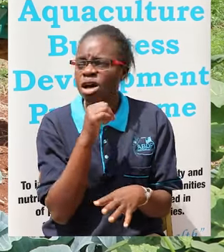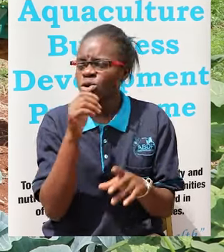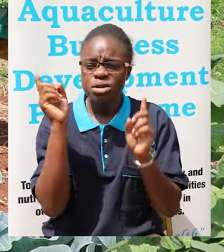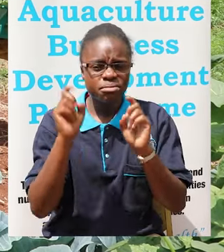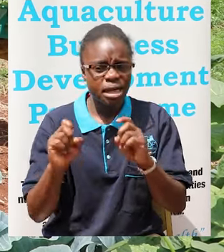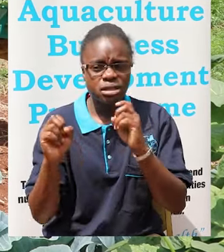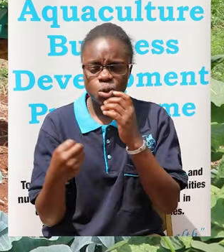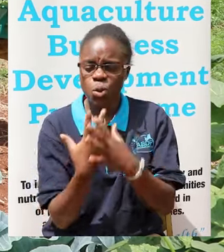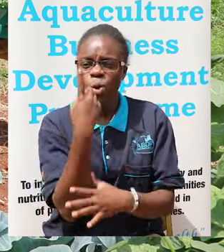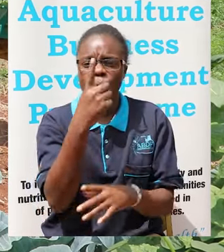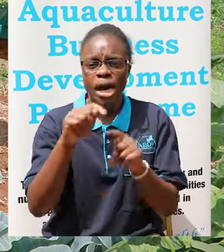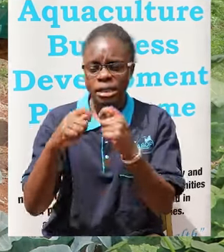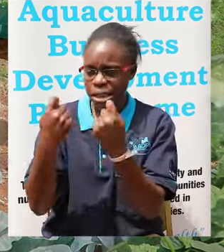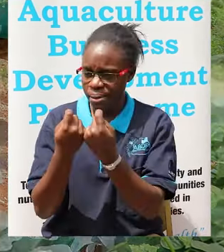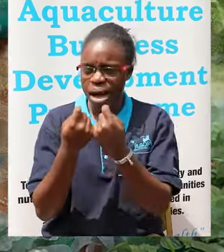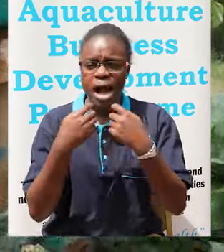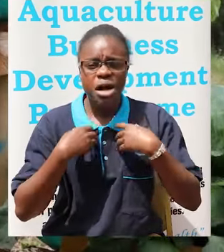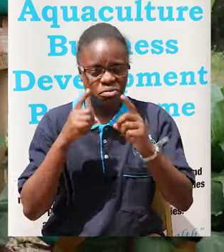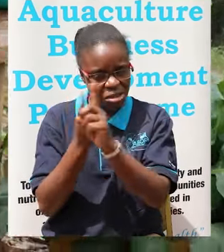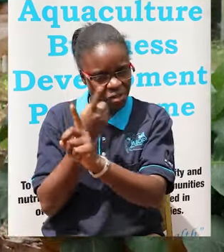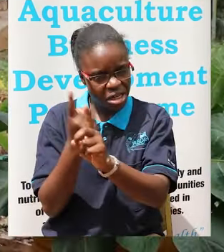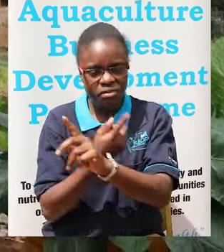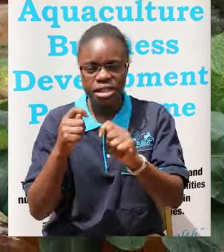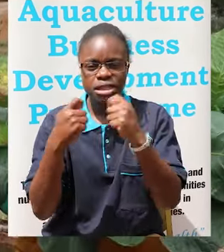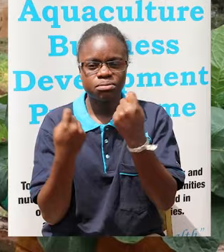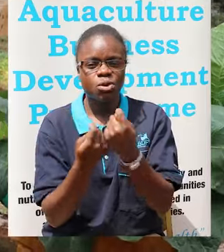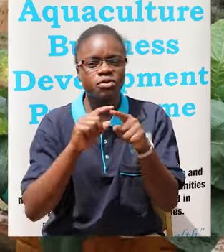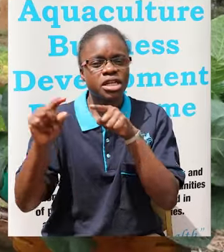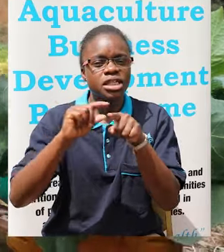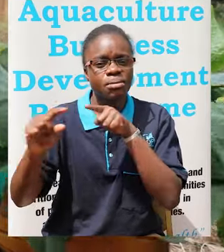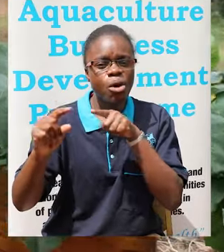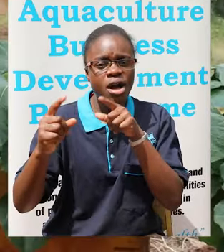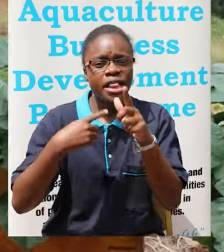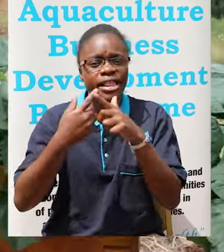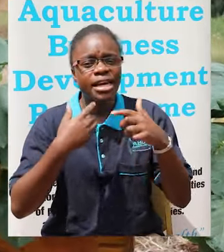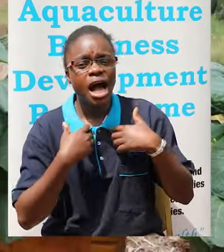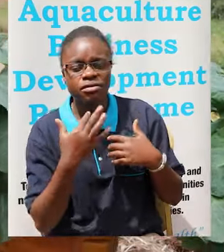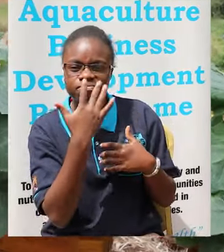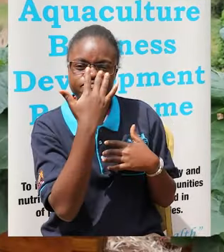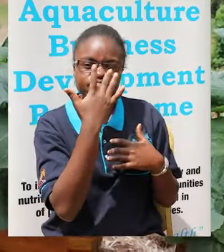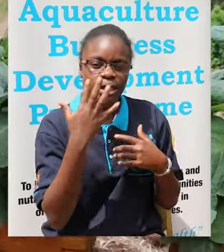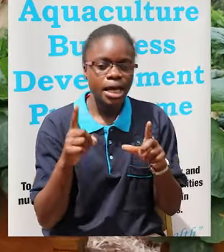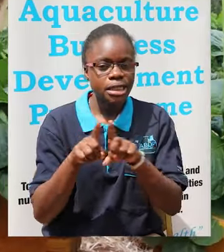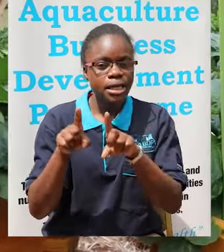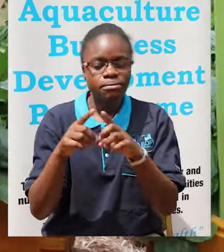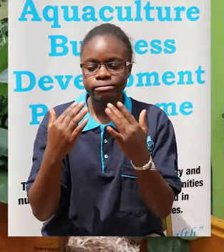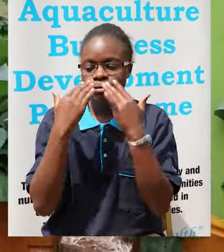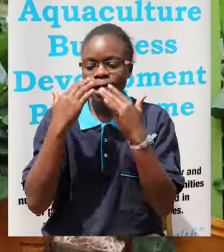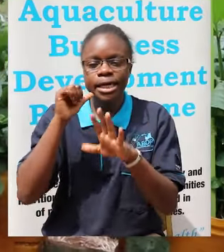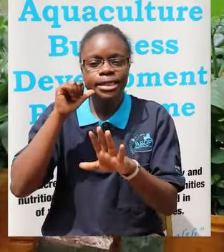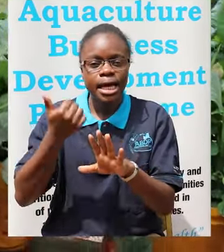to grow one type of vegetable. I can have a variety of vegetables and also incorporate herbs and spices. I can